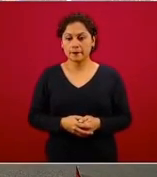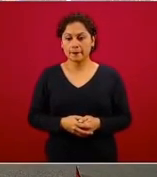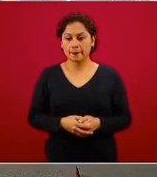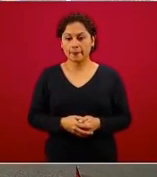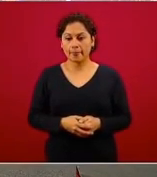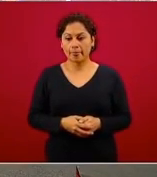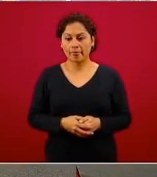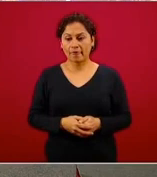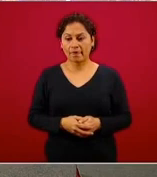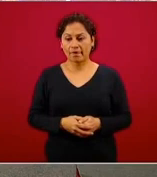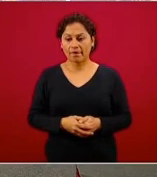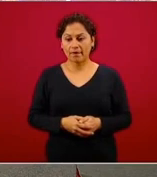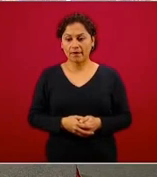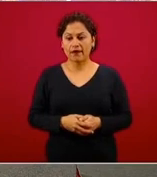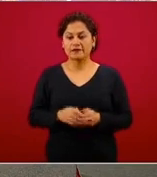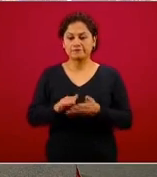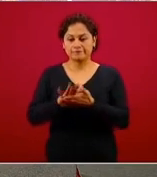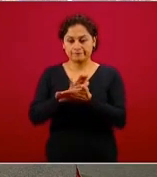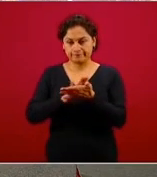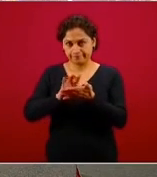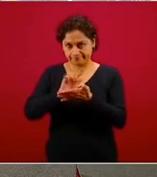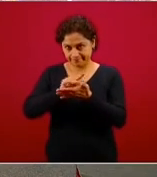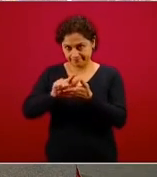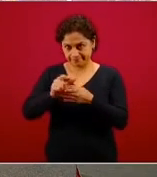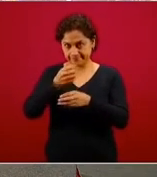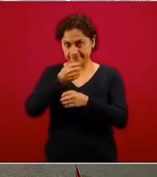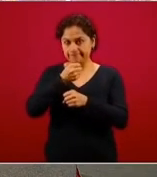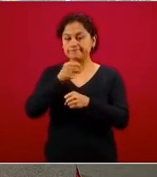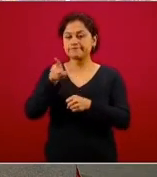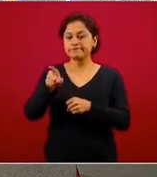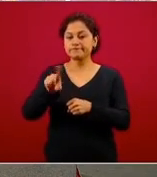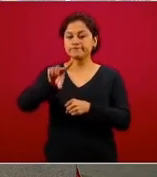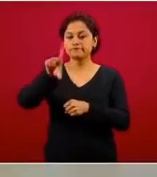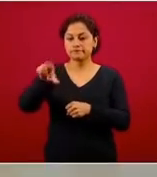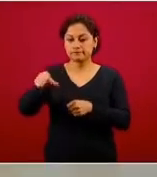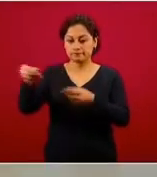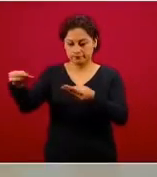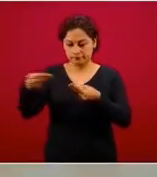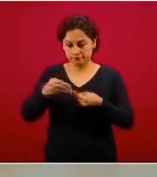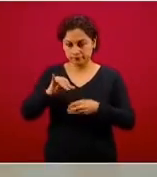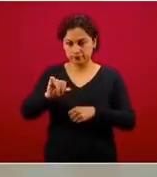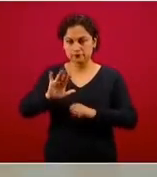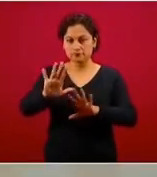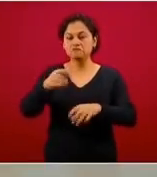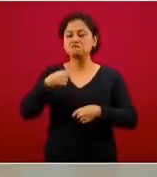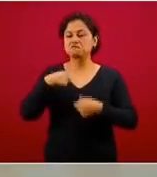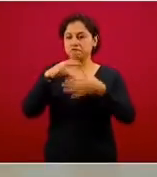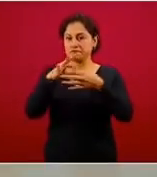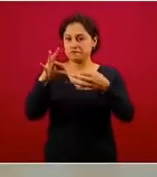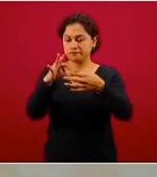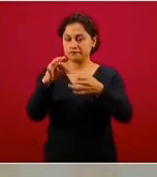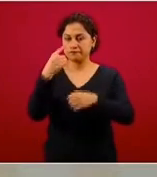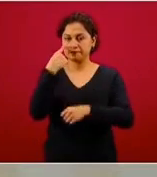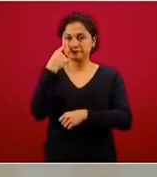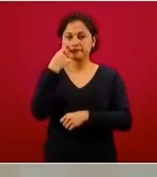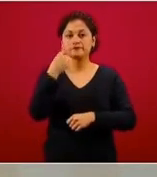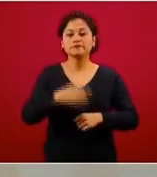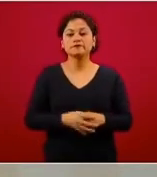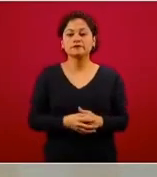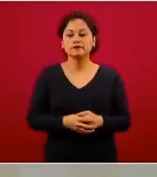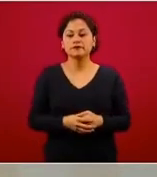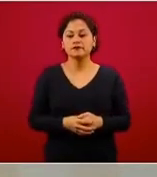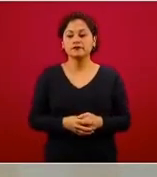Lo están limpiando. Bueno, le Oh, comento mientras, ahorita they're me lo cleaning. pasa con mucho gusto. Okay, yes, pass that to me.